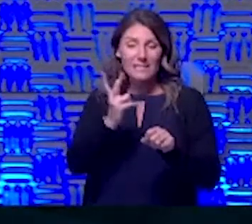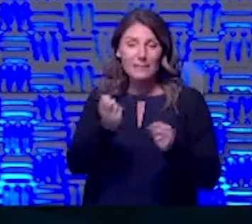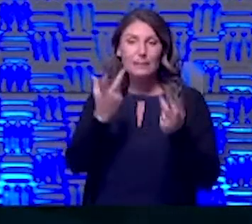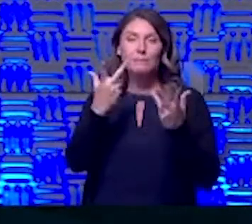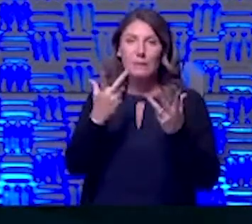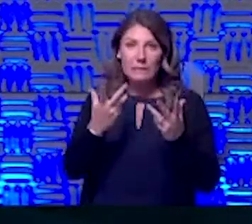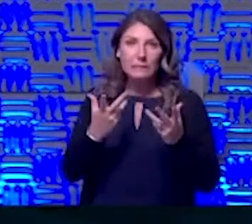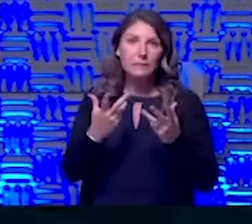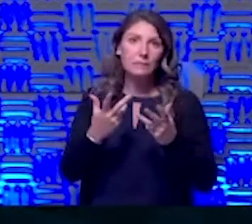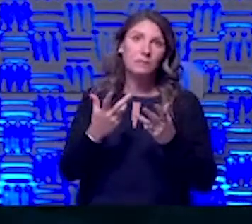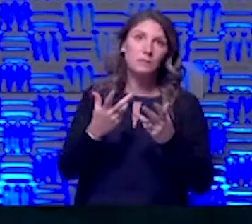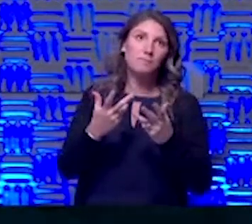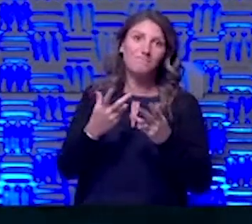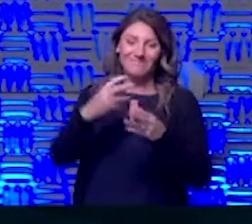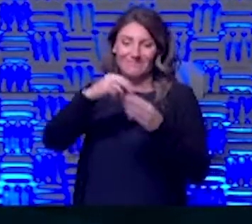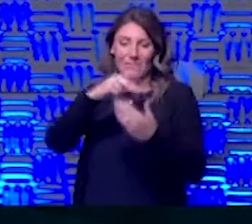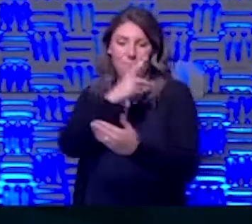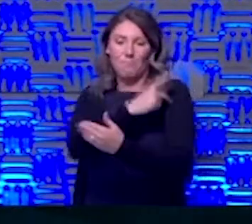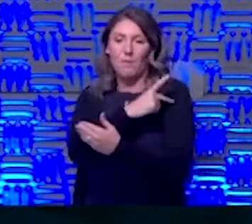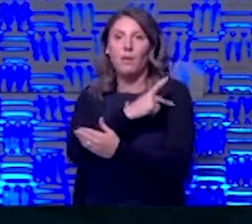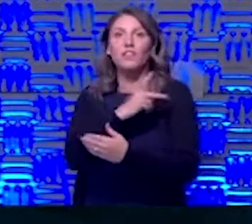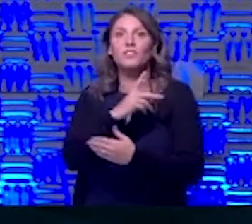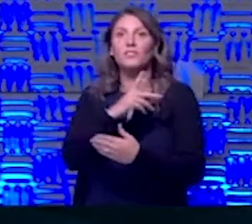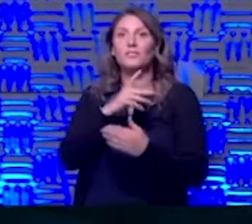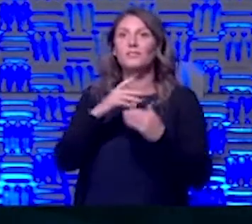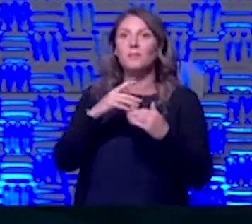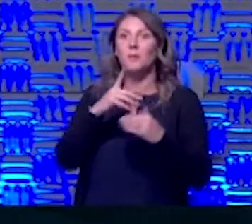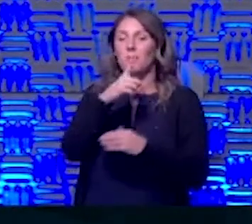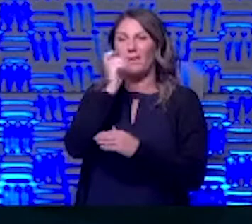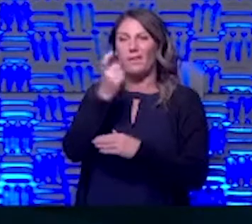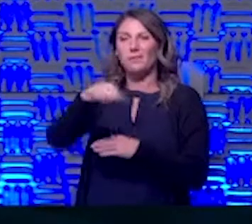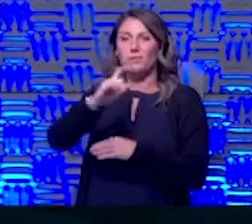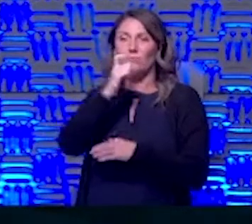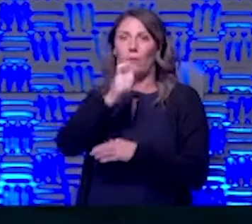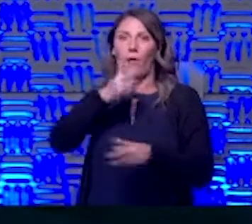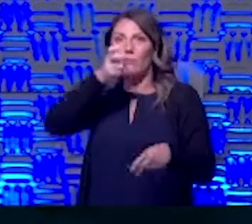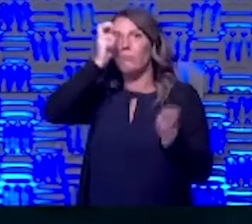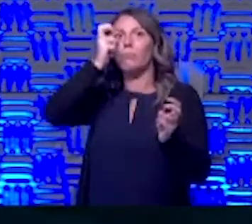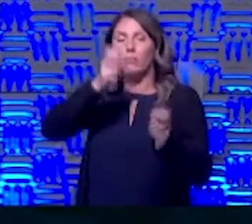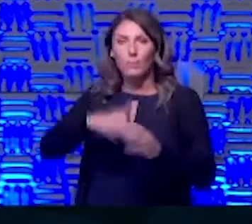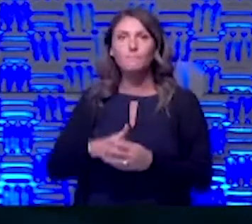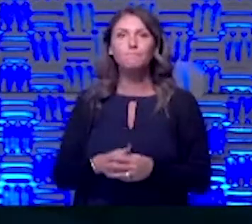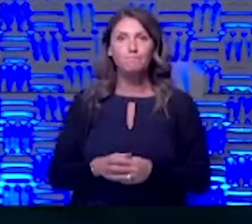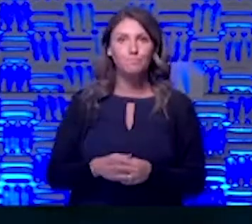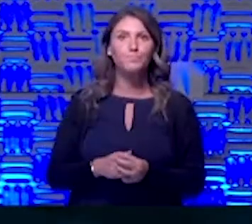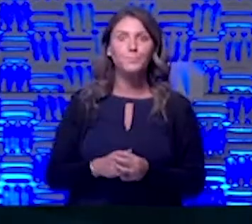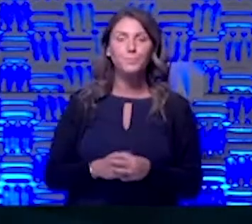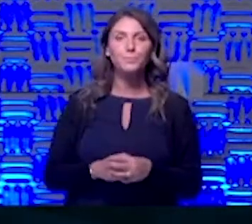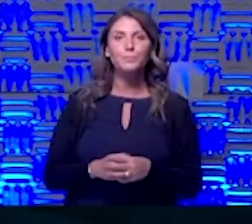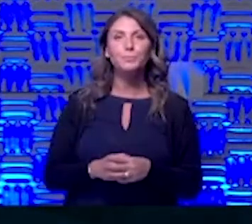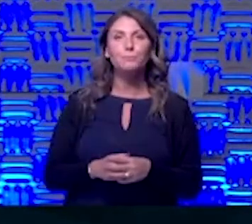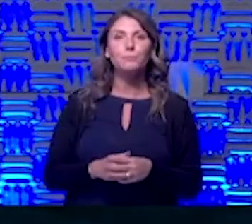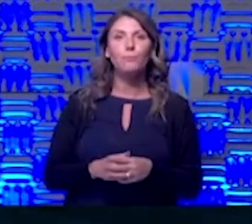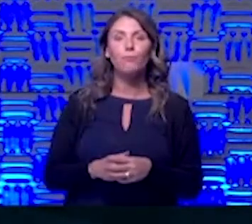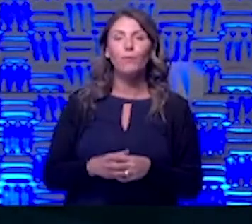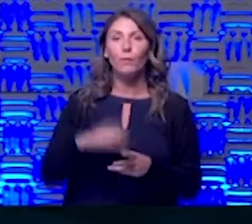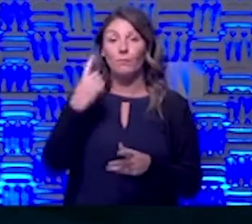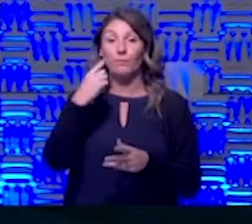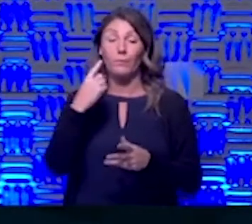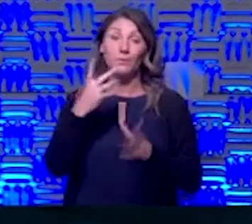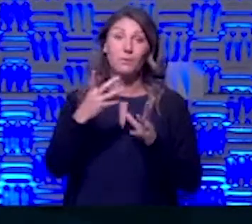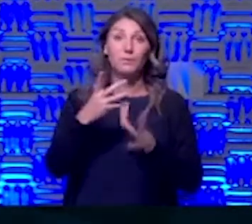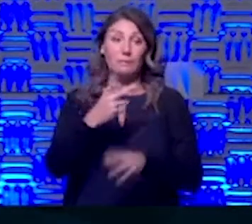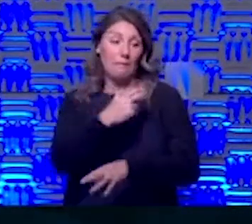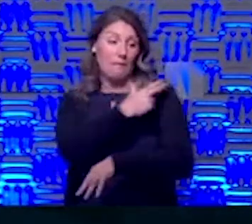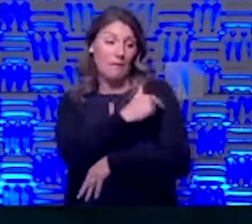many inpatients, as those people are less severe for the most part, and therefore our hospitalizations haven't